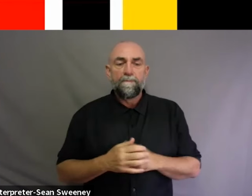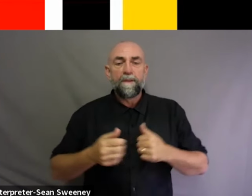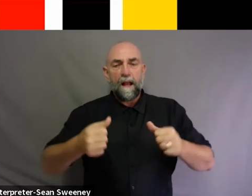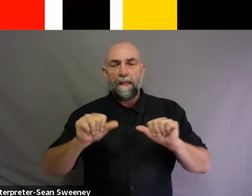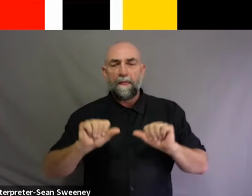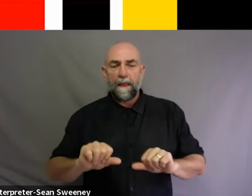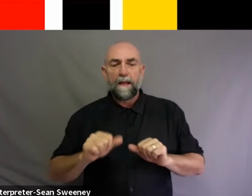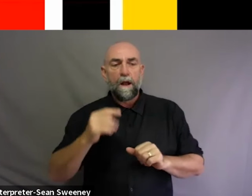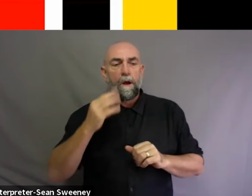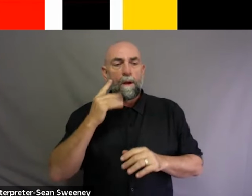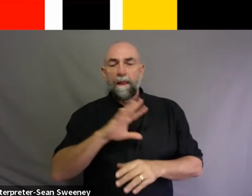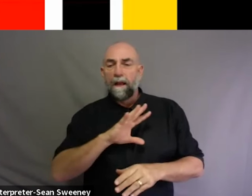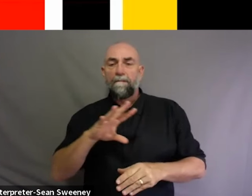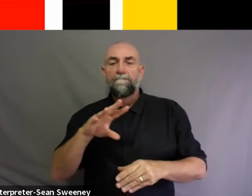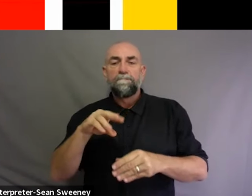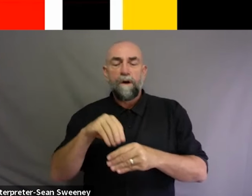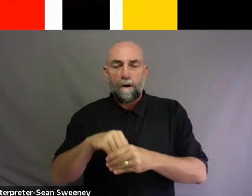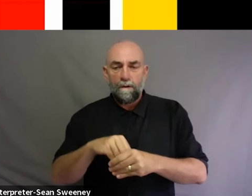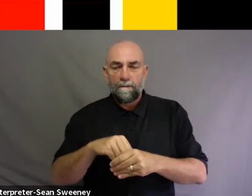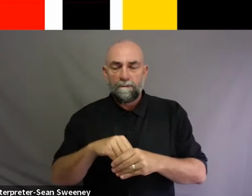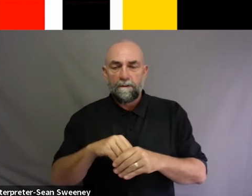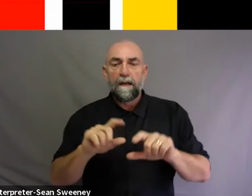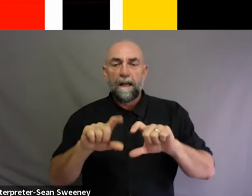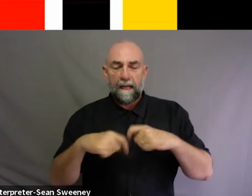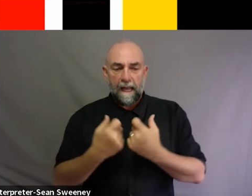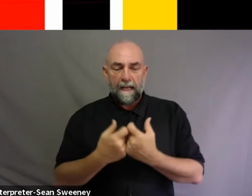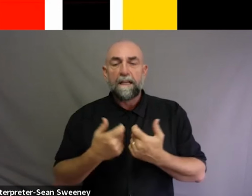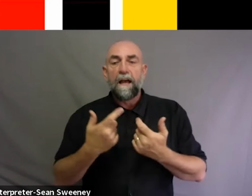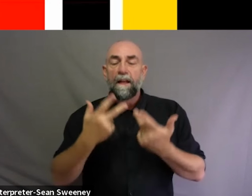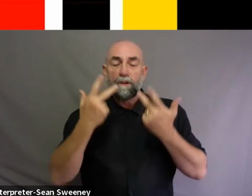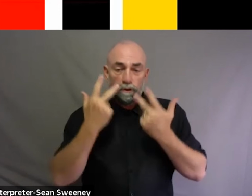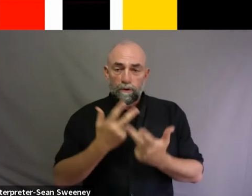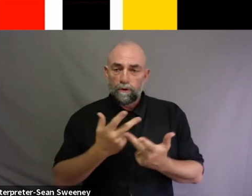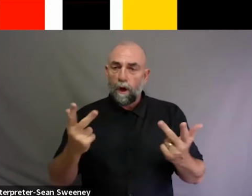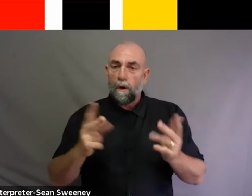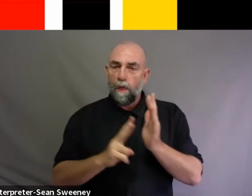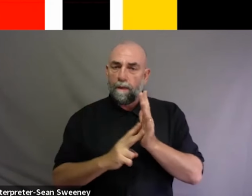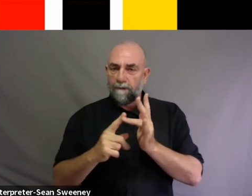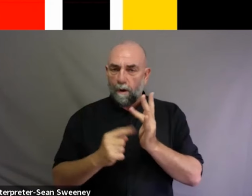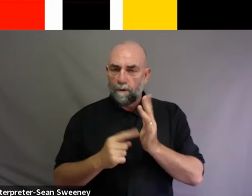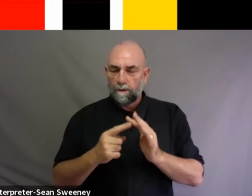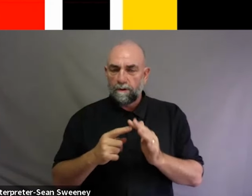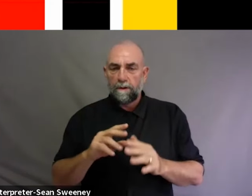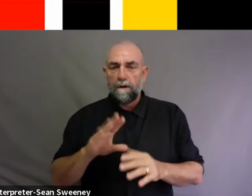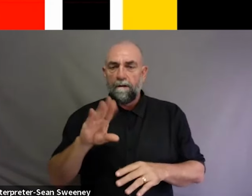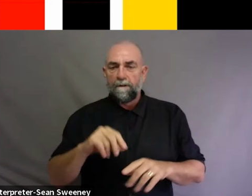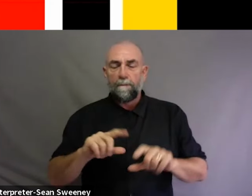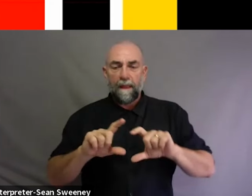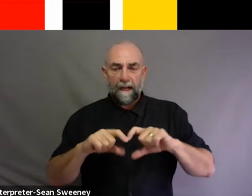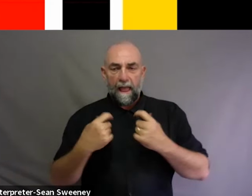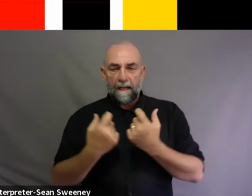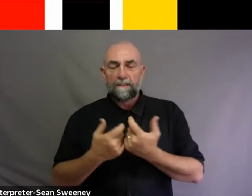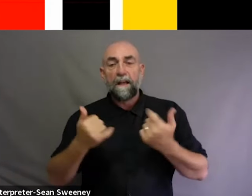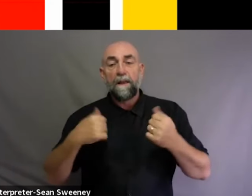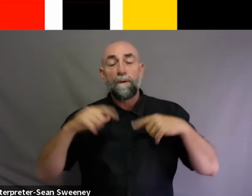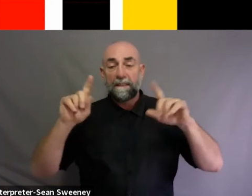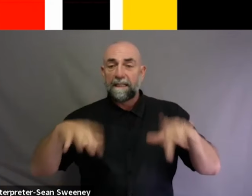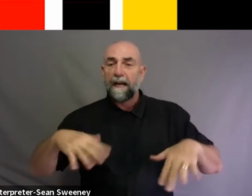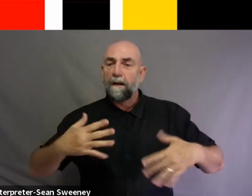to class, the teacher released the collective votes, the overall votes of the class. And this led to a discussion